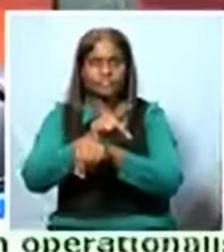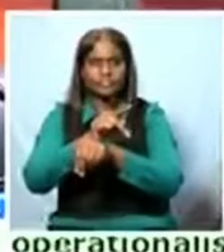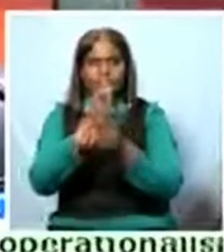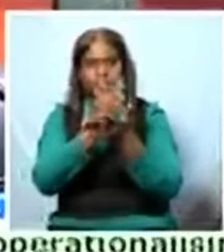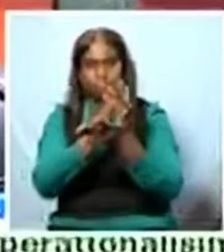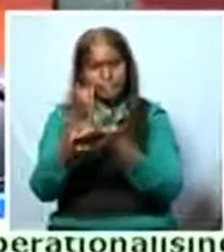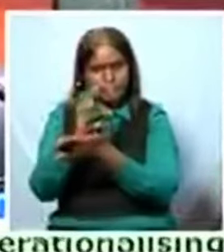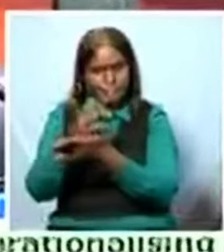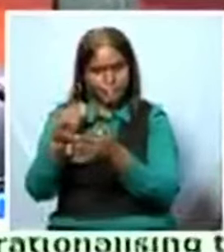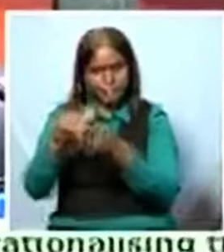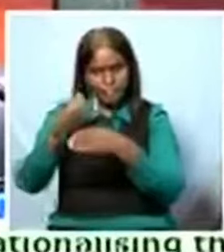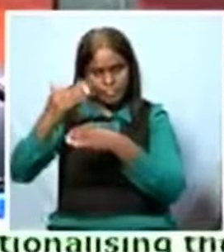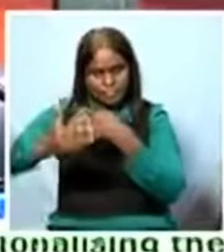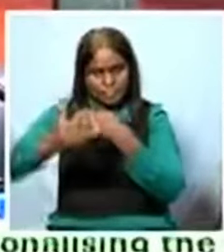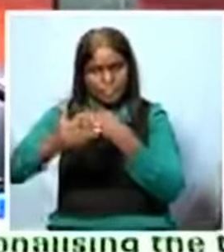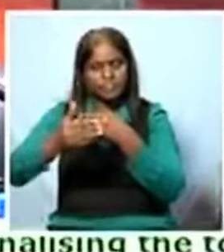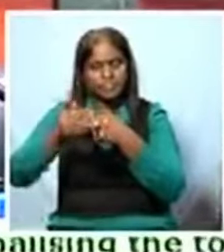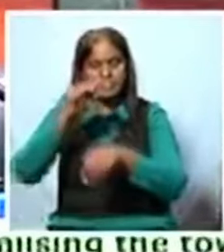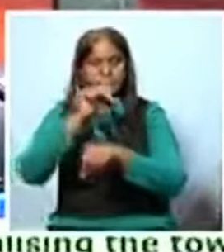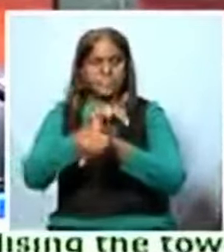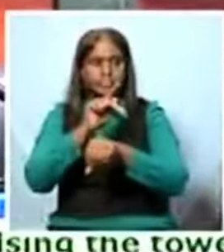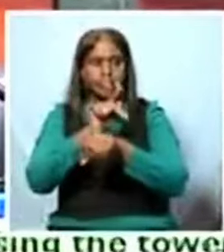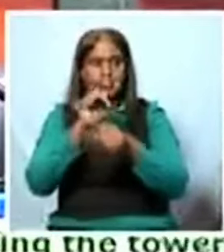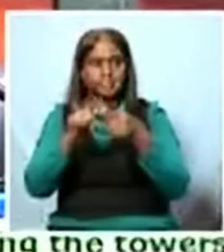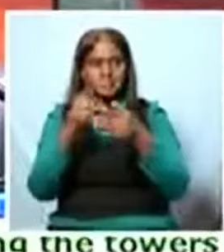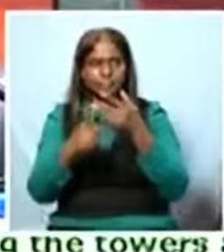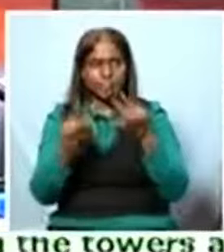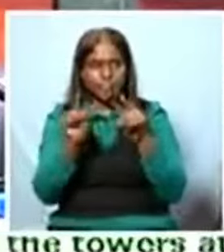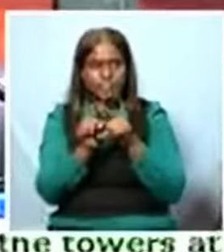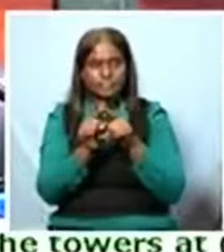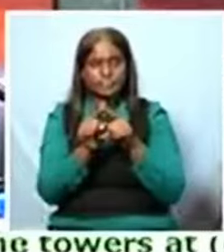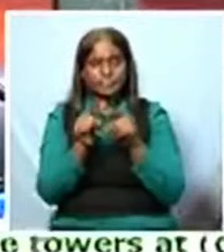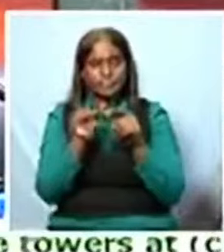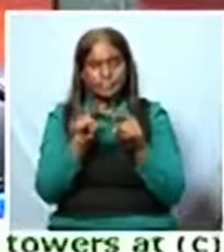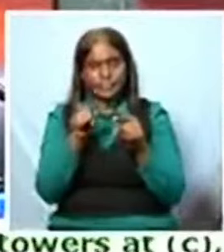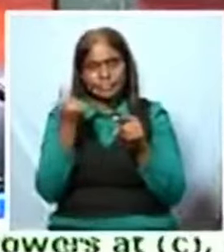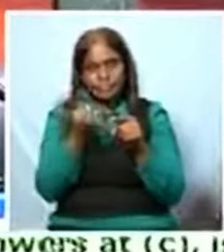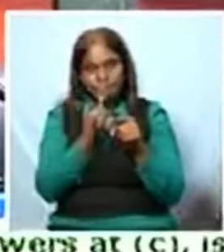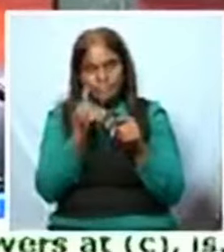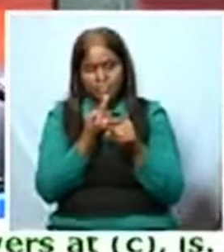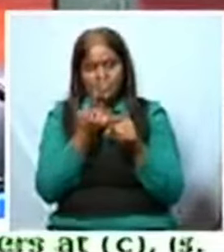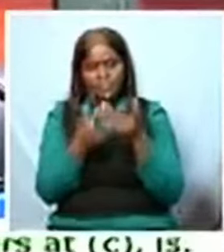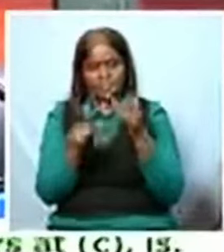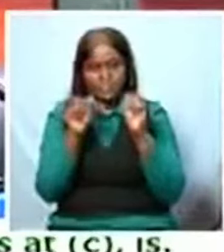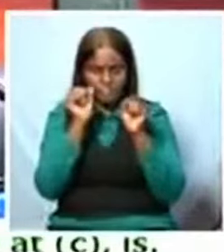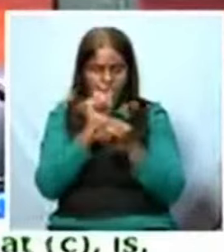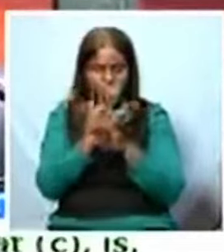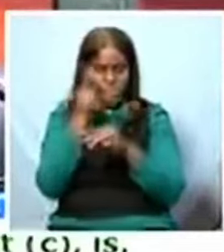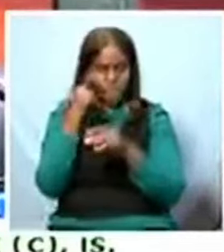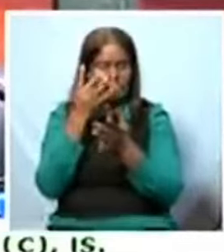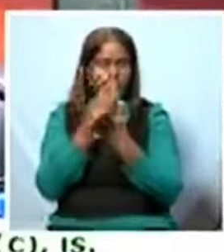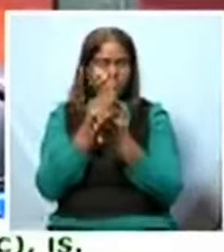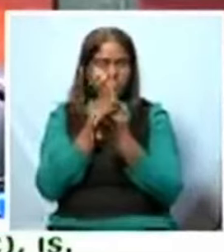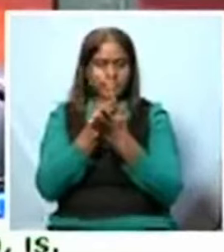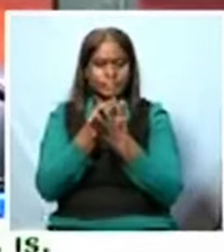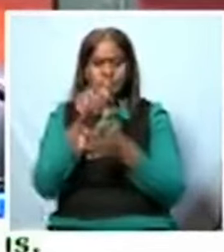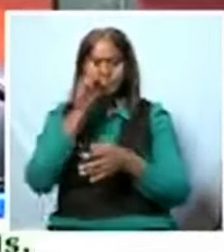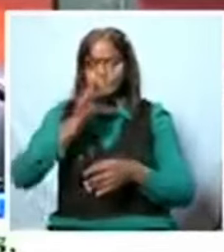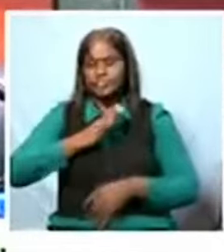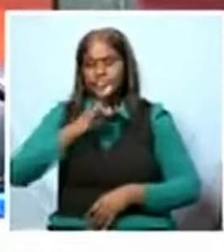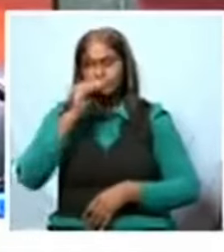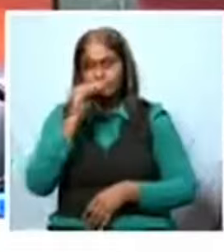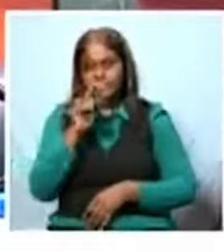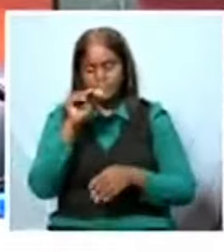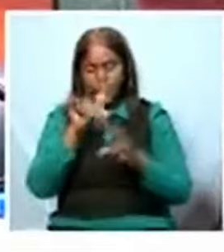phase in the next phase, subject to the availability of funds. Madam